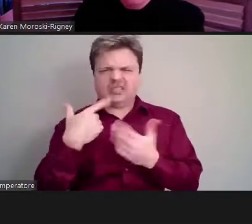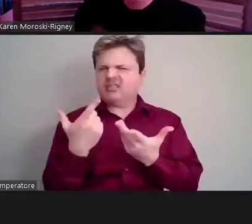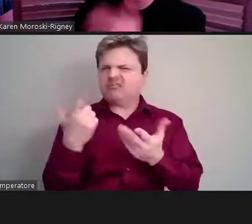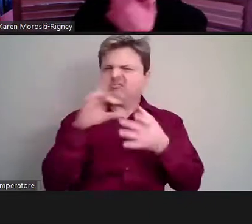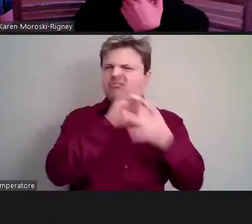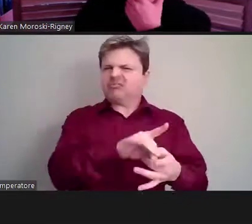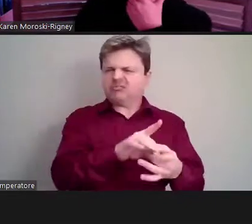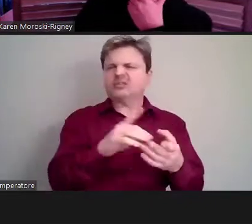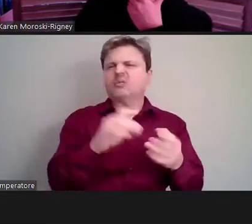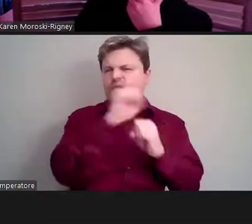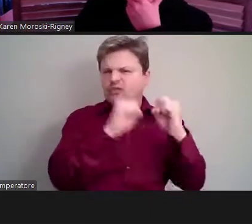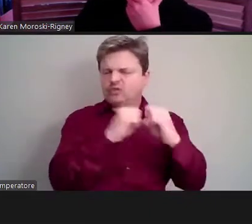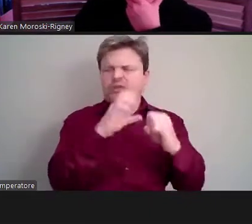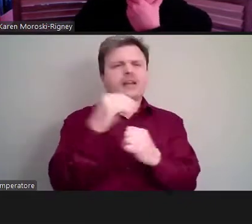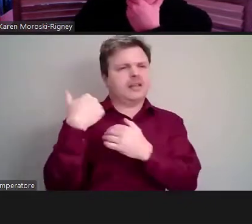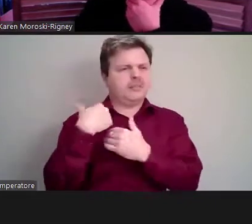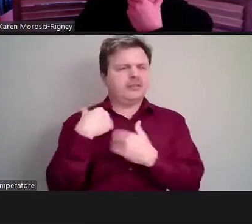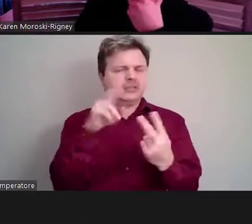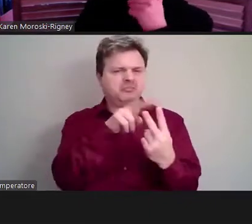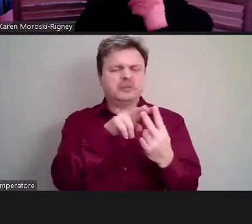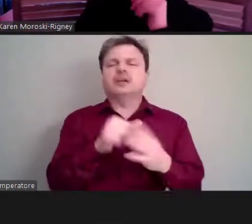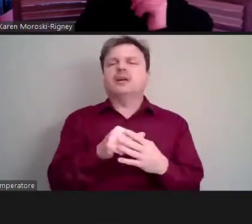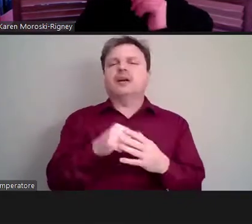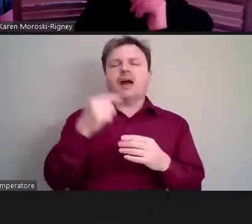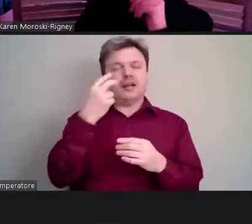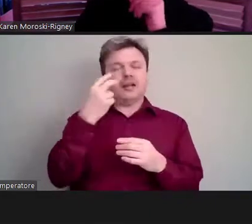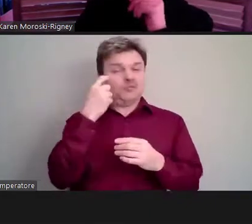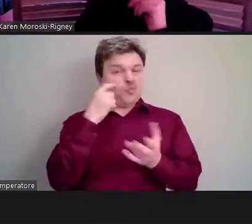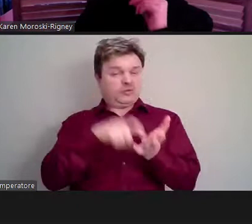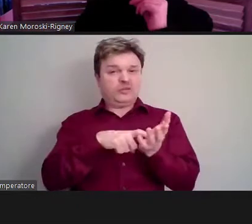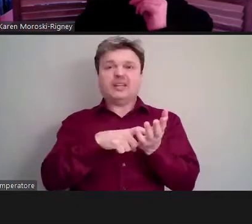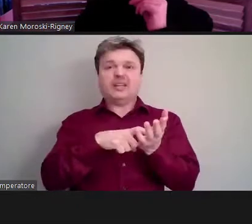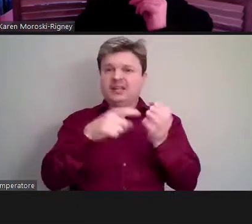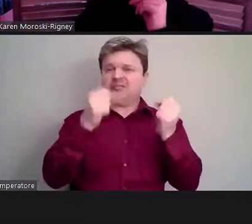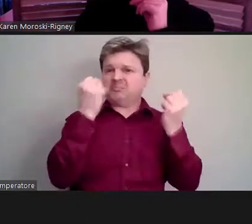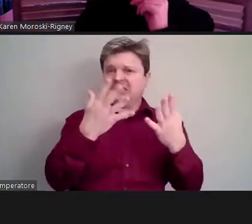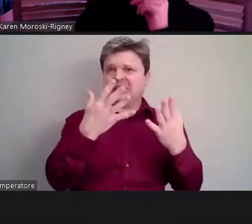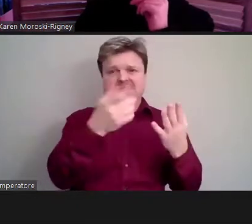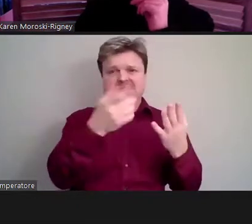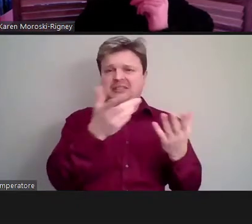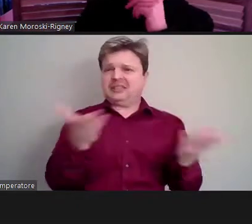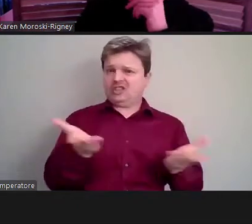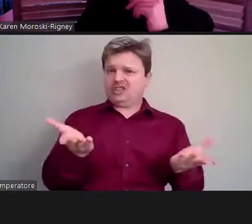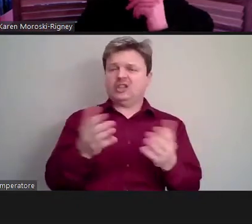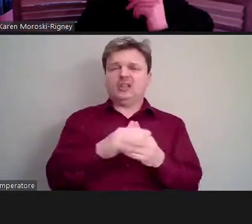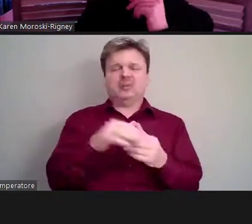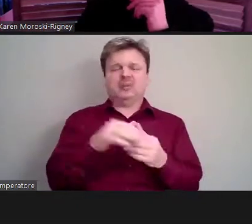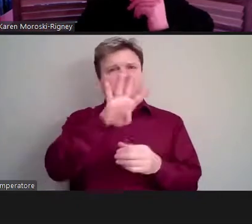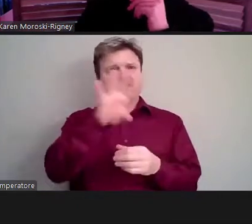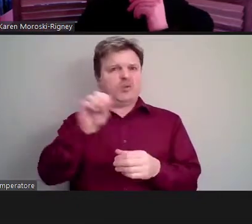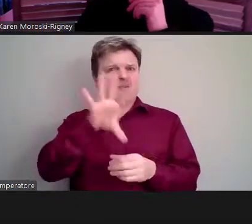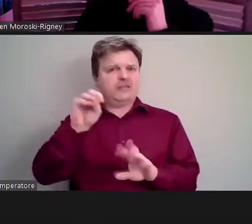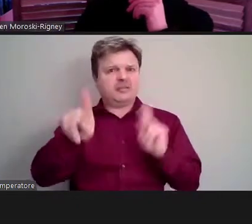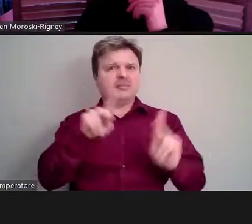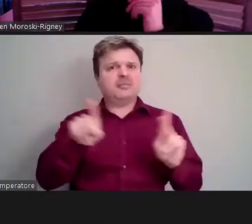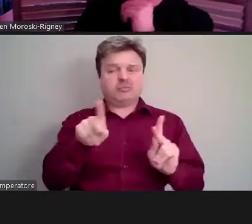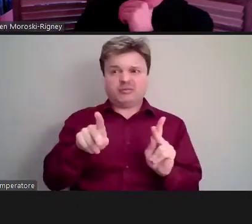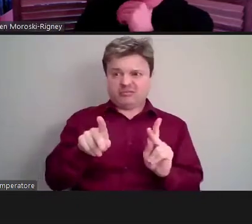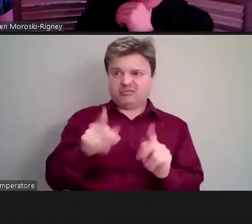I see we have a big group here. It looks like maybe around 40 to 50 people. Is that